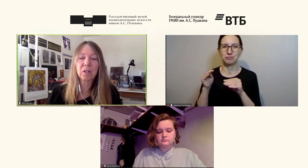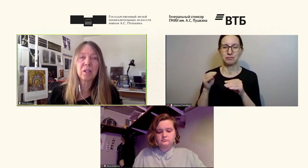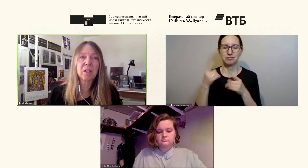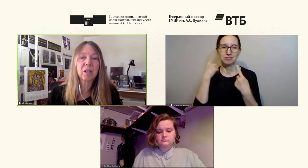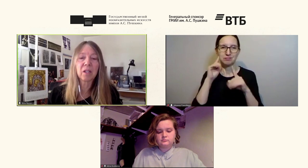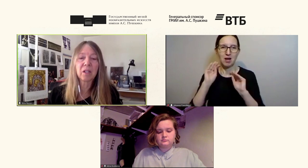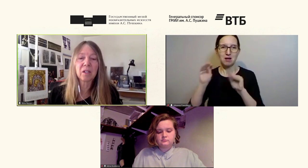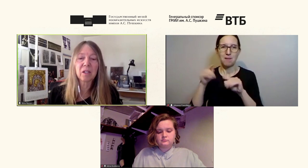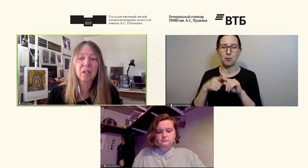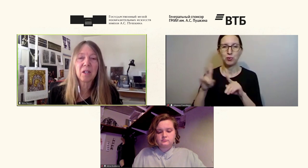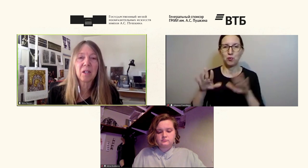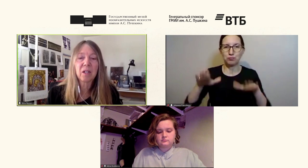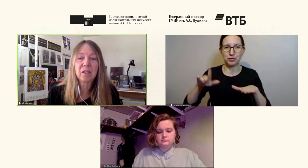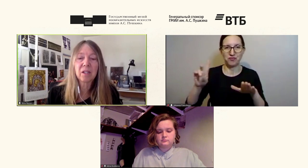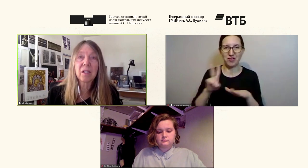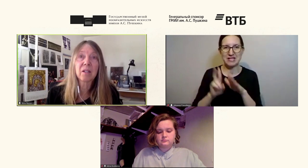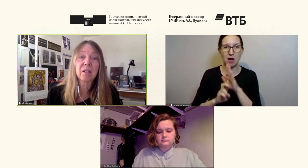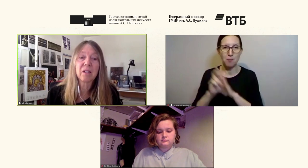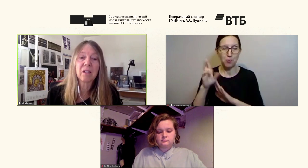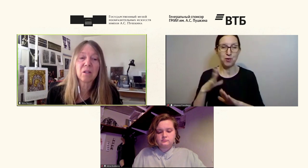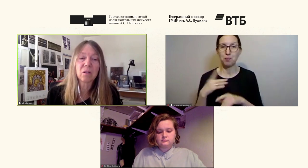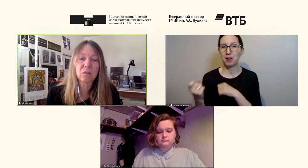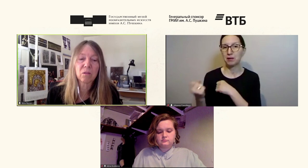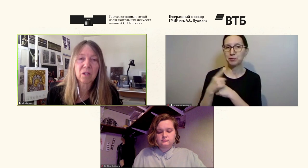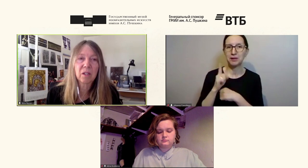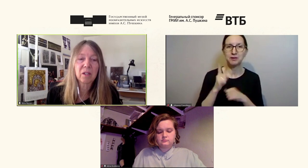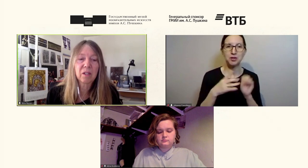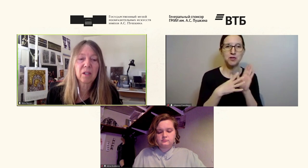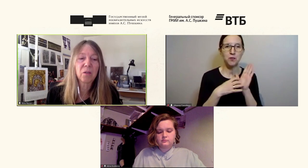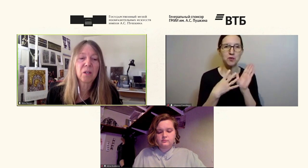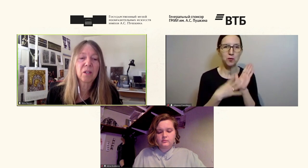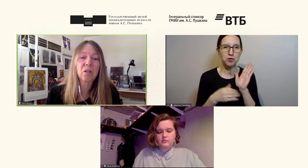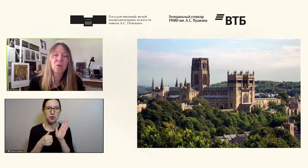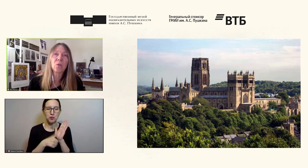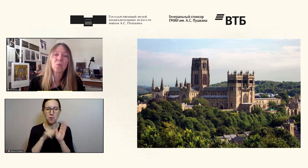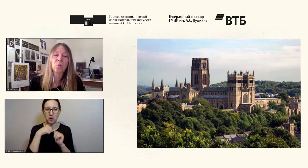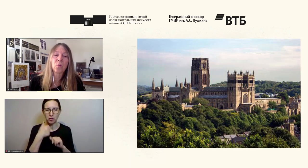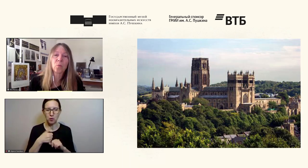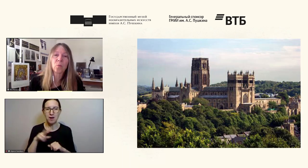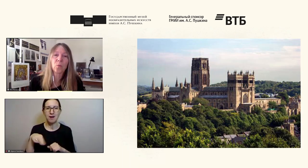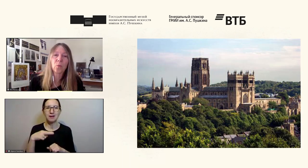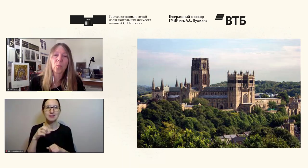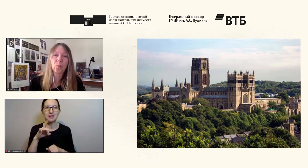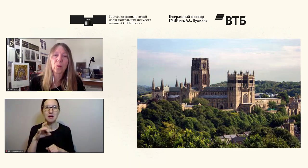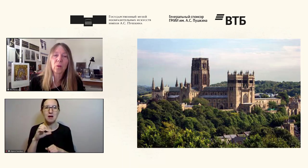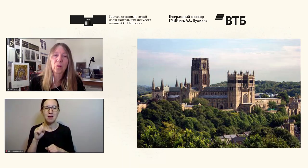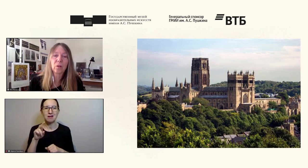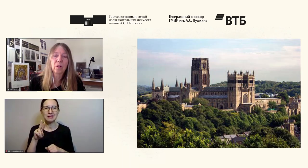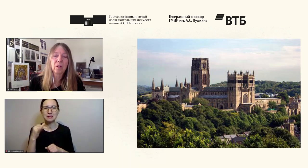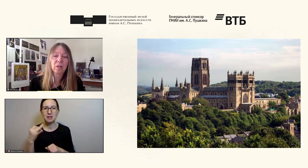the Northeast England is 1,000 years old. It's a